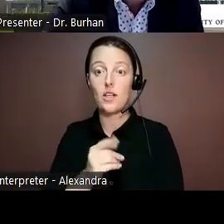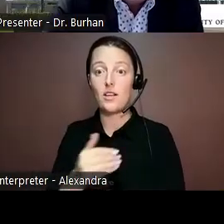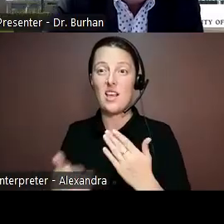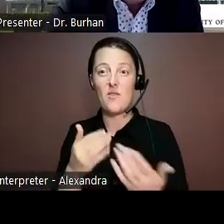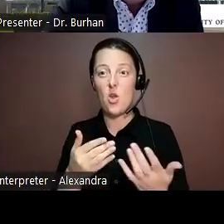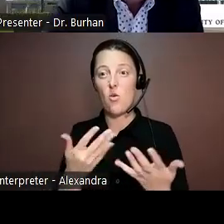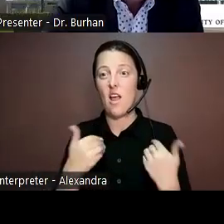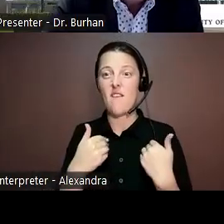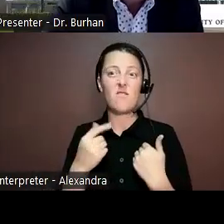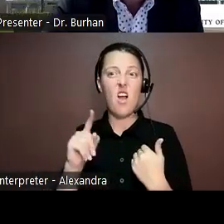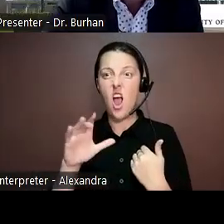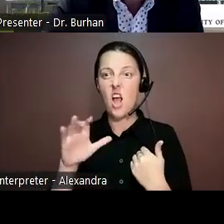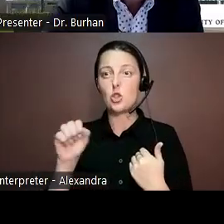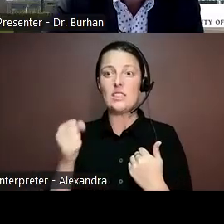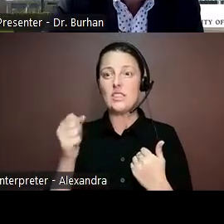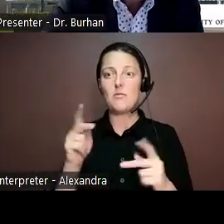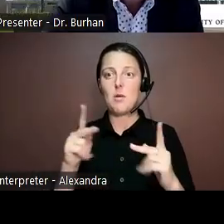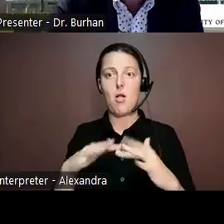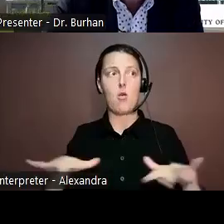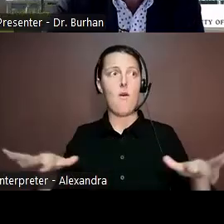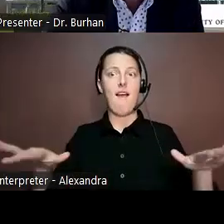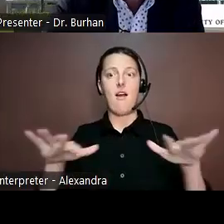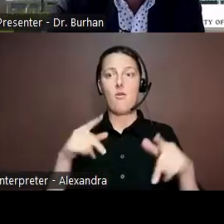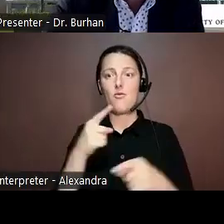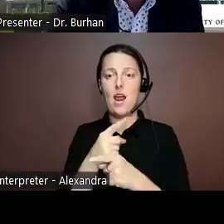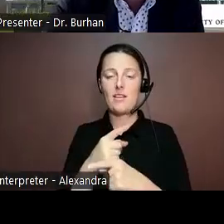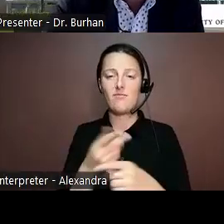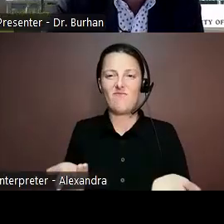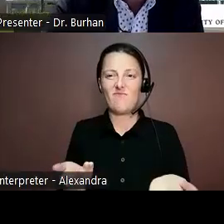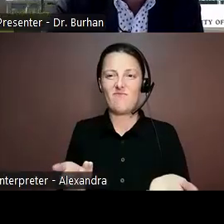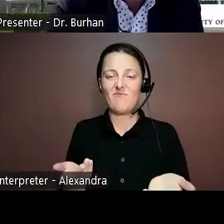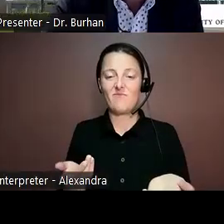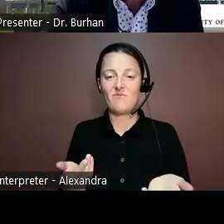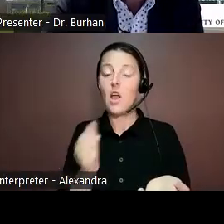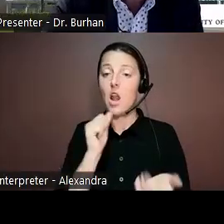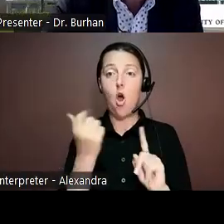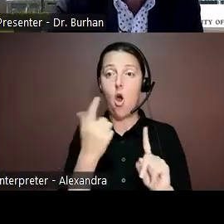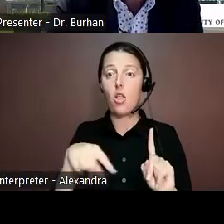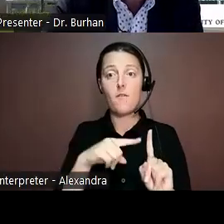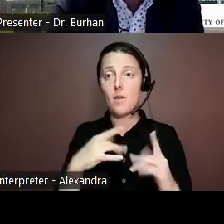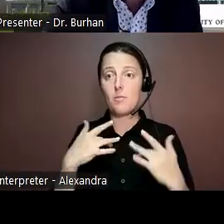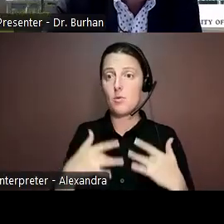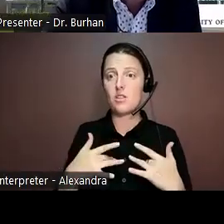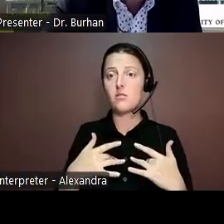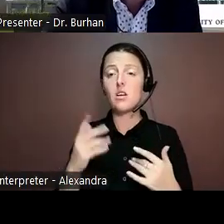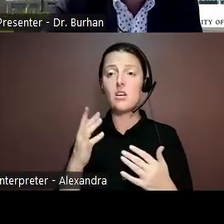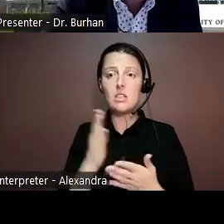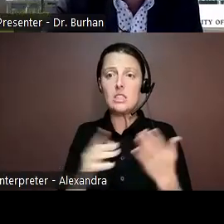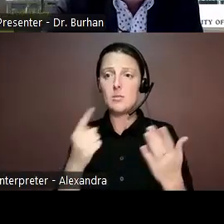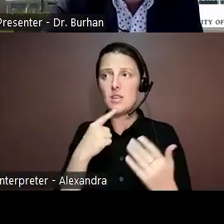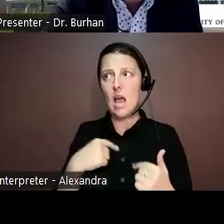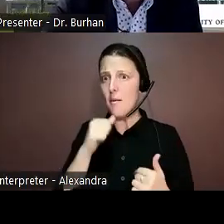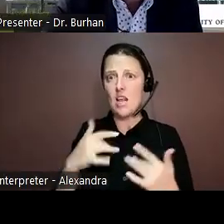people. Is that like not all of them actually are depressed. Some of them will say, I'm not depressed, I just feel lonely, I feel